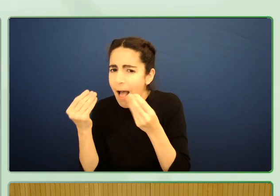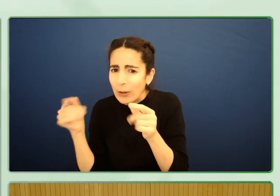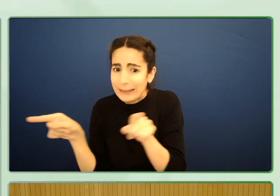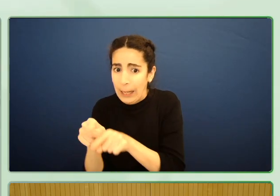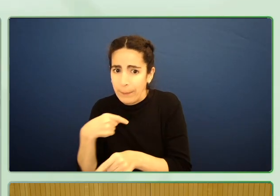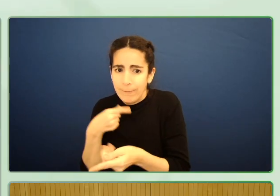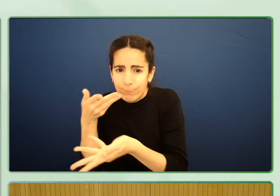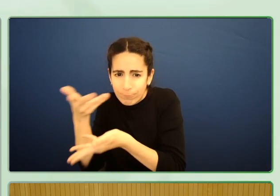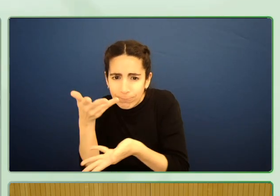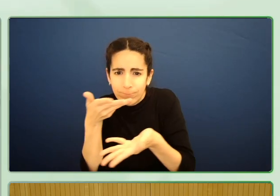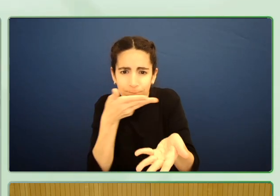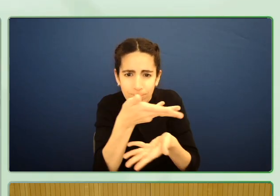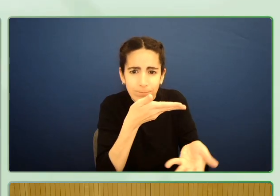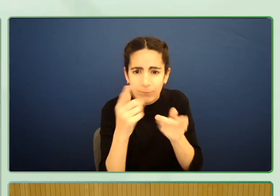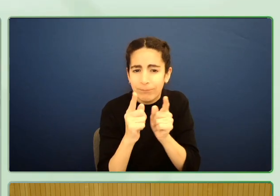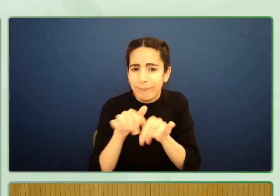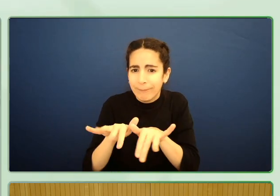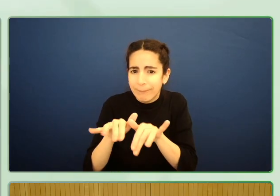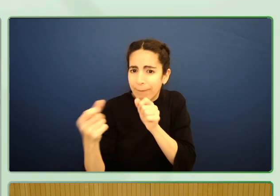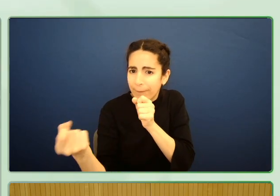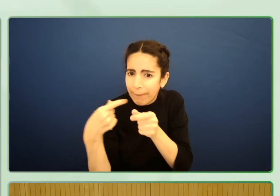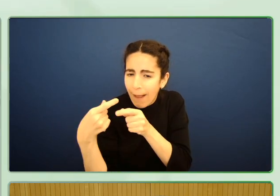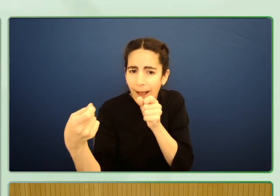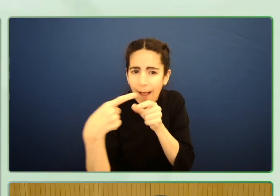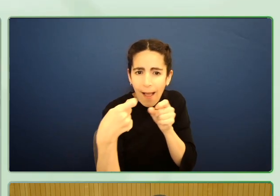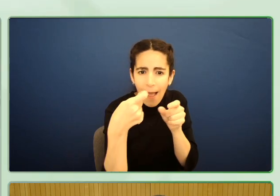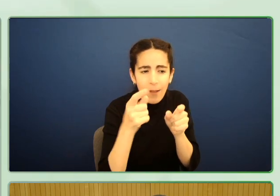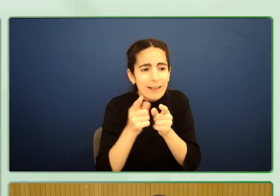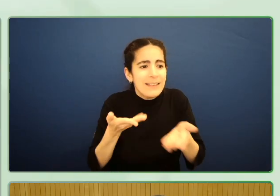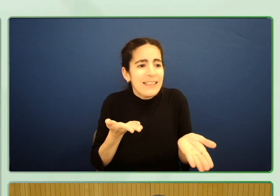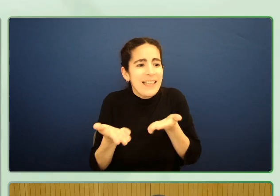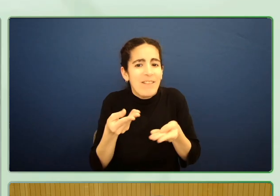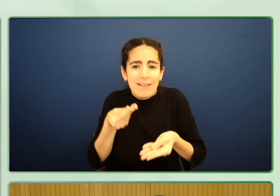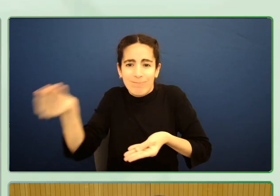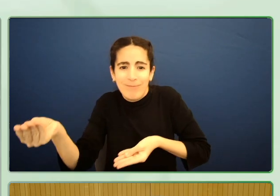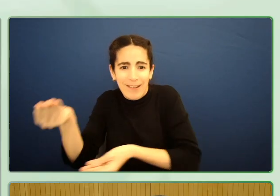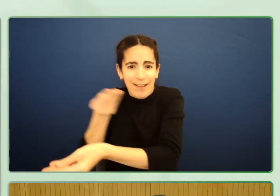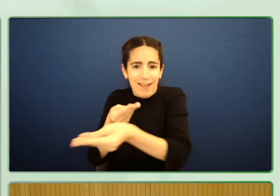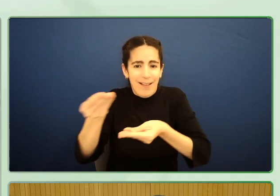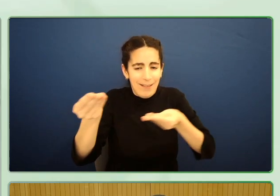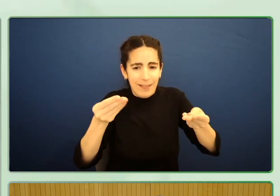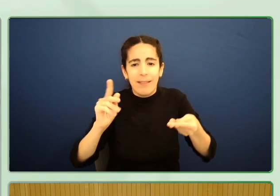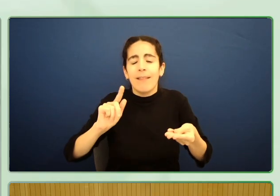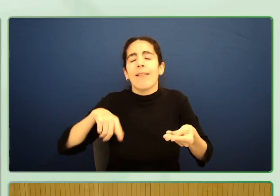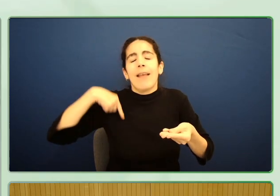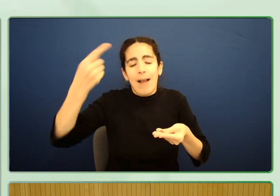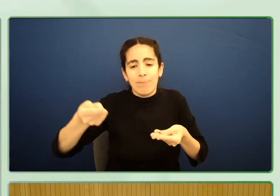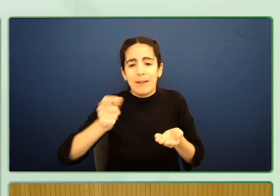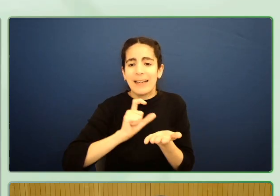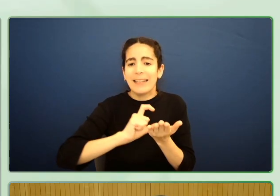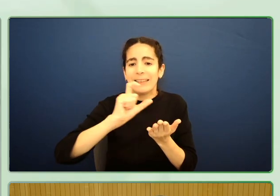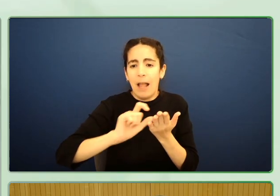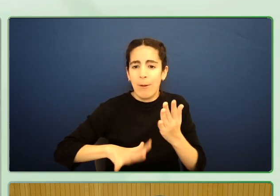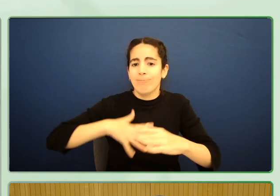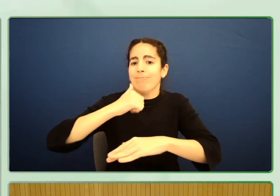made an Instagram account for this project, so I started to receive feedback for my idea, and then I